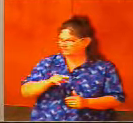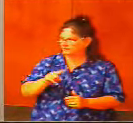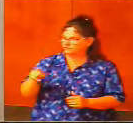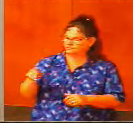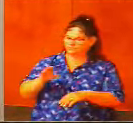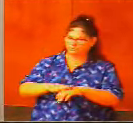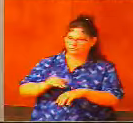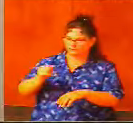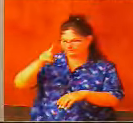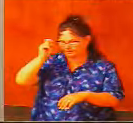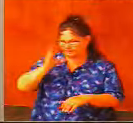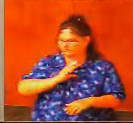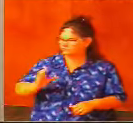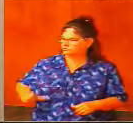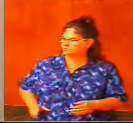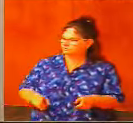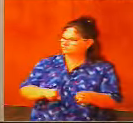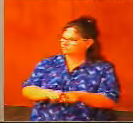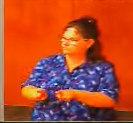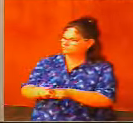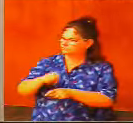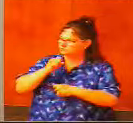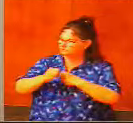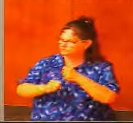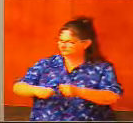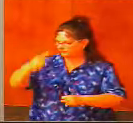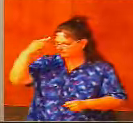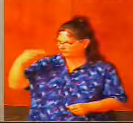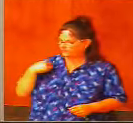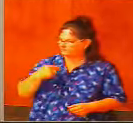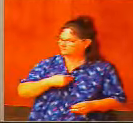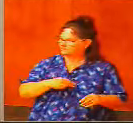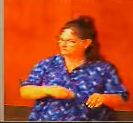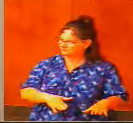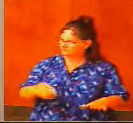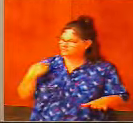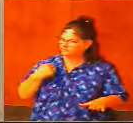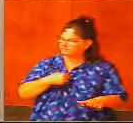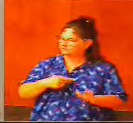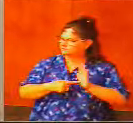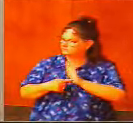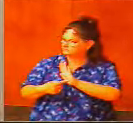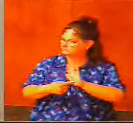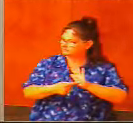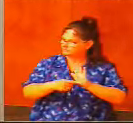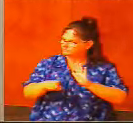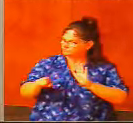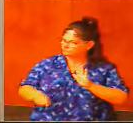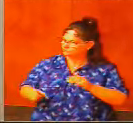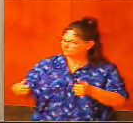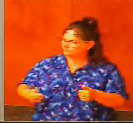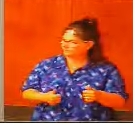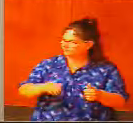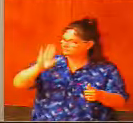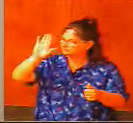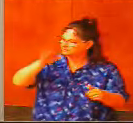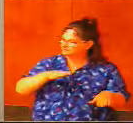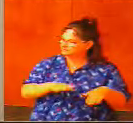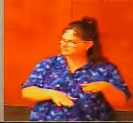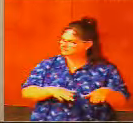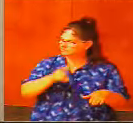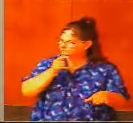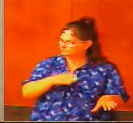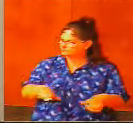called, because Christ also suffered for us, leaving us an example that you should follow his steps, who committed